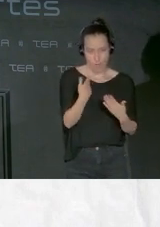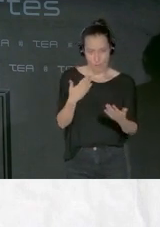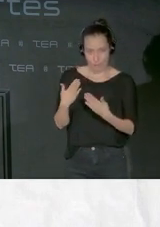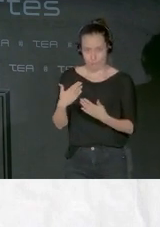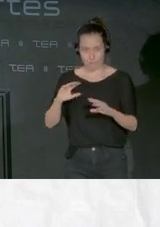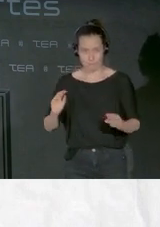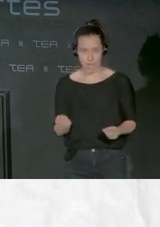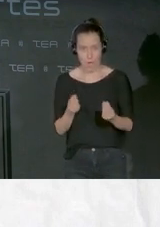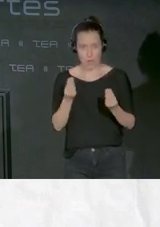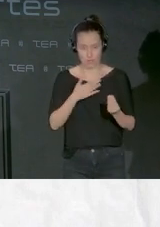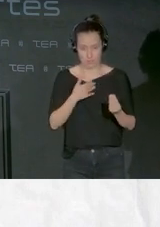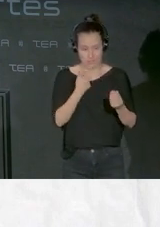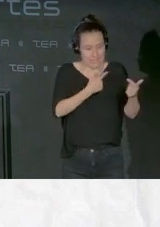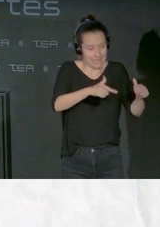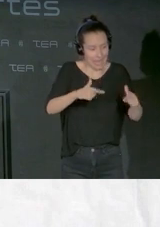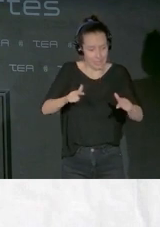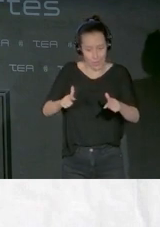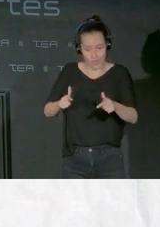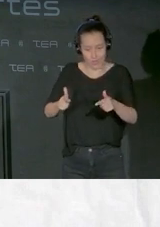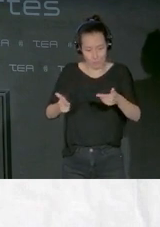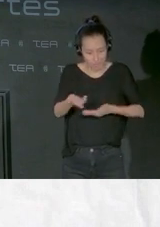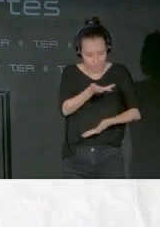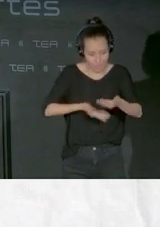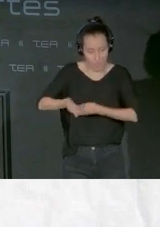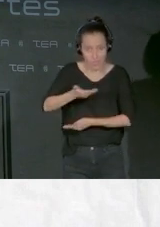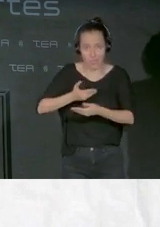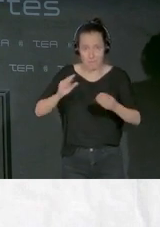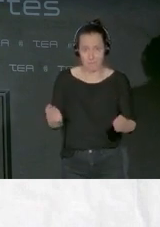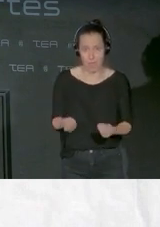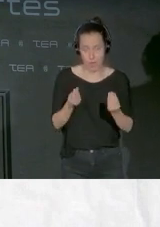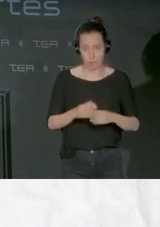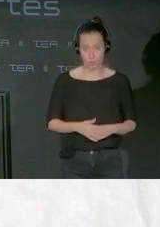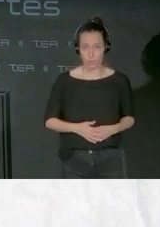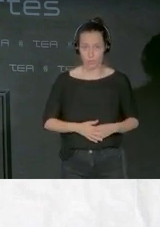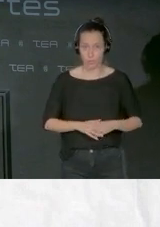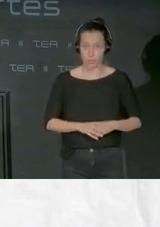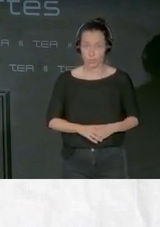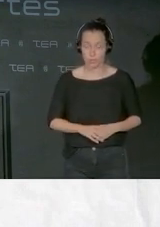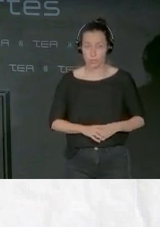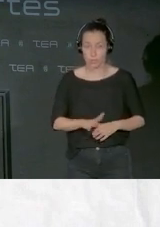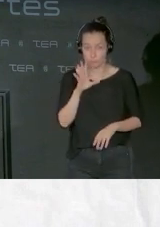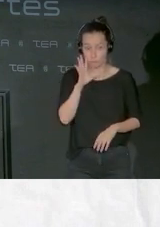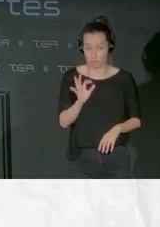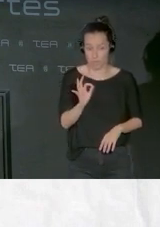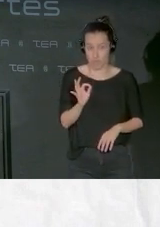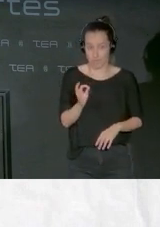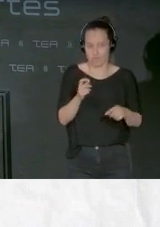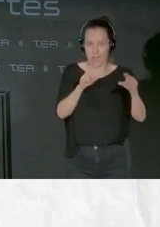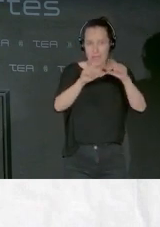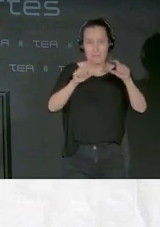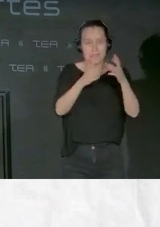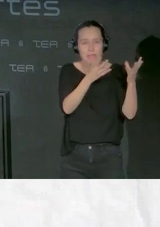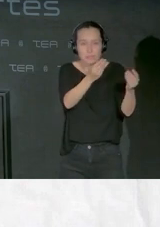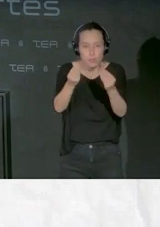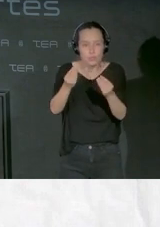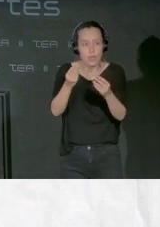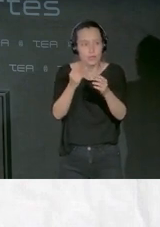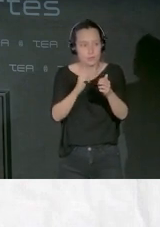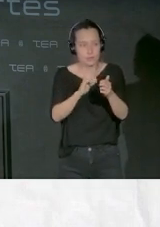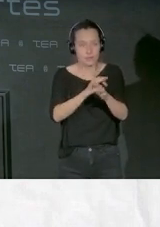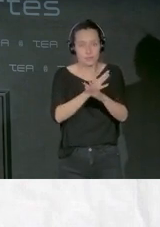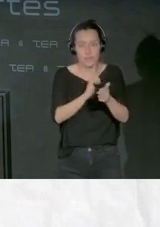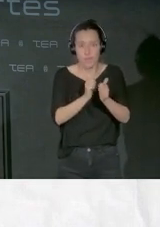video games companies engaging with these existing sector initiatives. So to give you examples on the EU level, so there's a digital